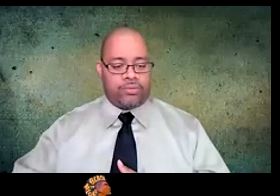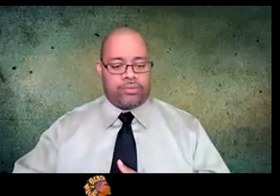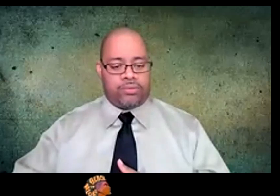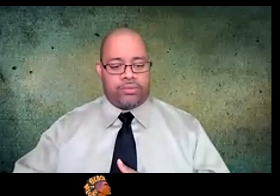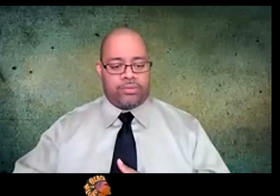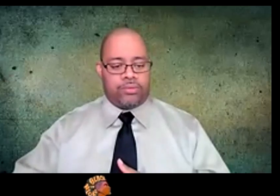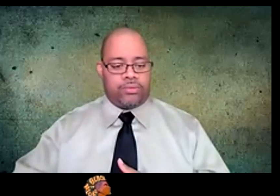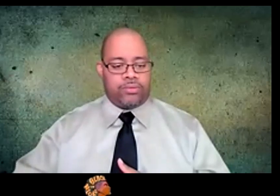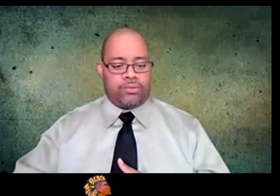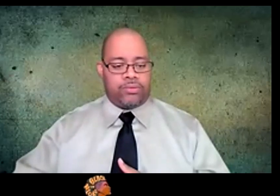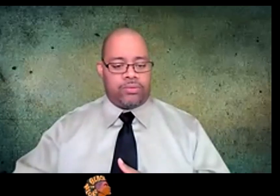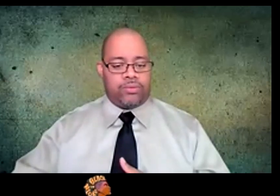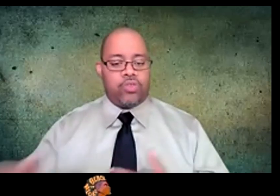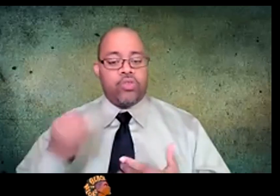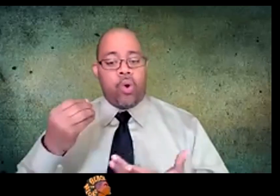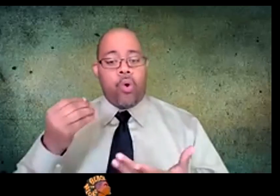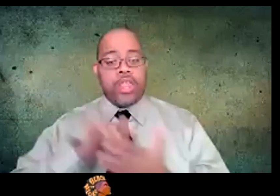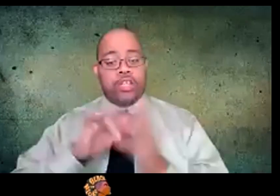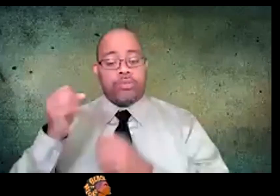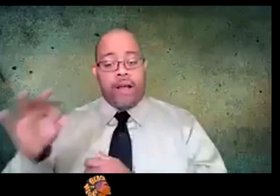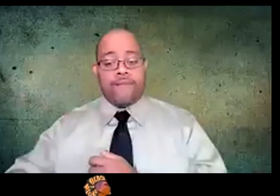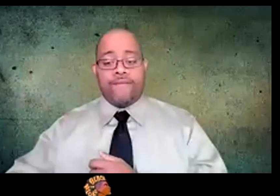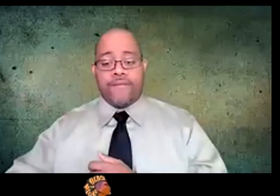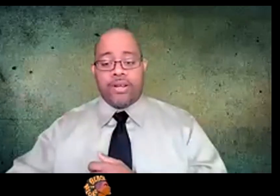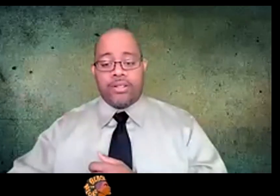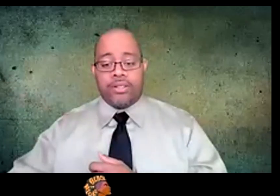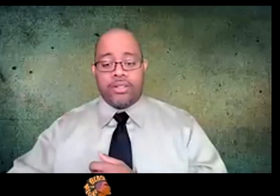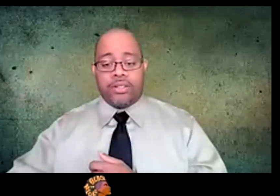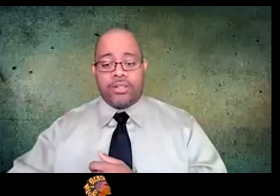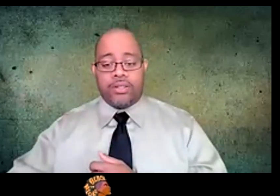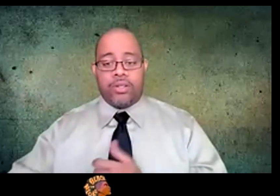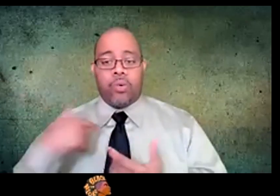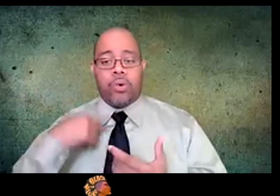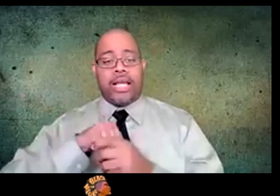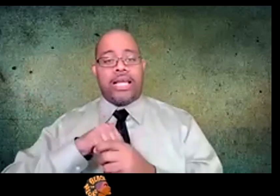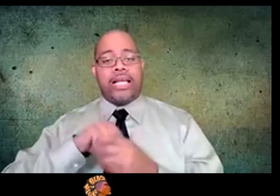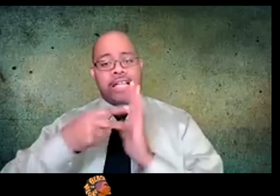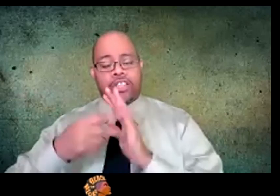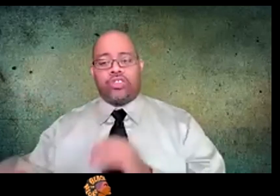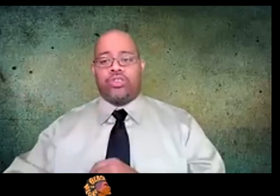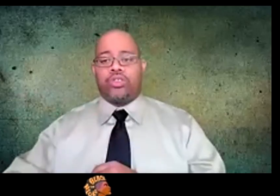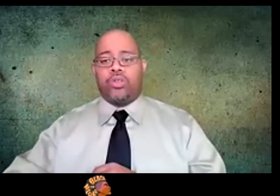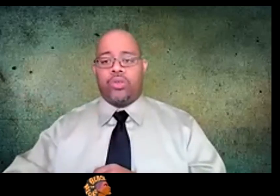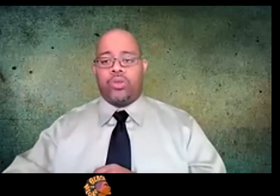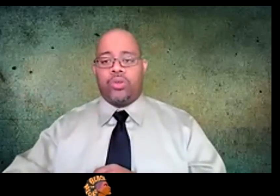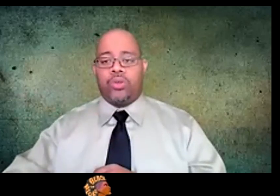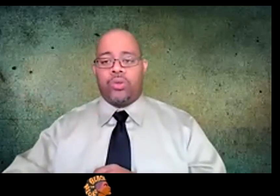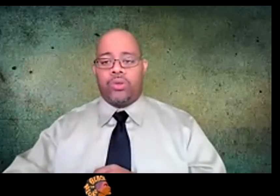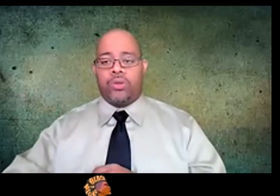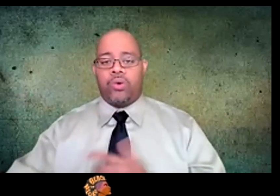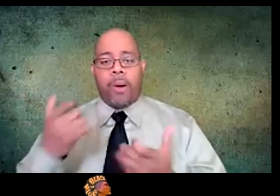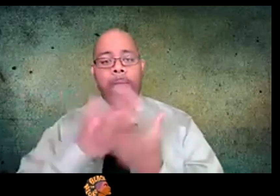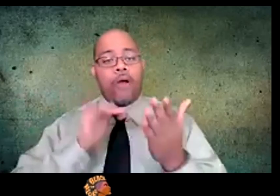Yeah, and so in terms of, we're being intentional. So we want to be part of this conversation. What